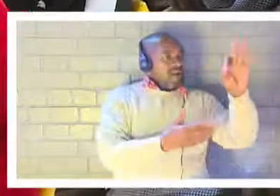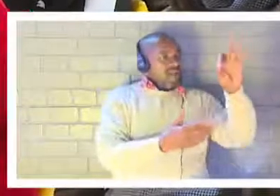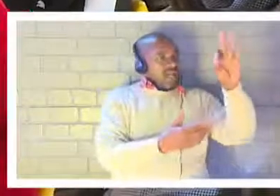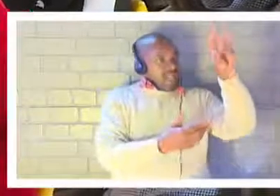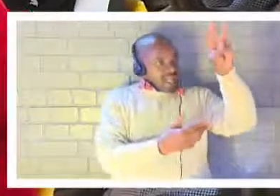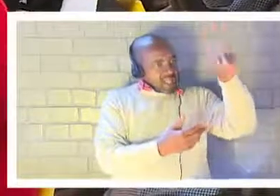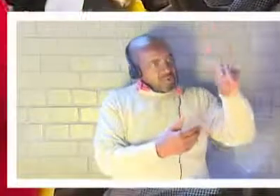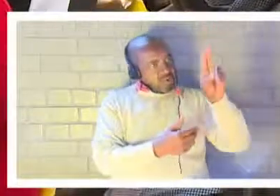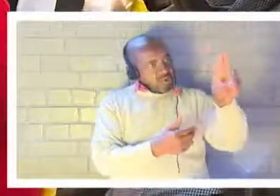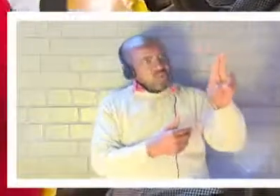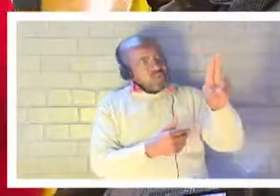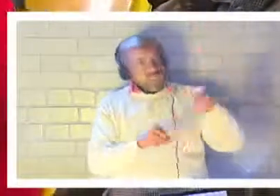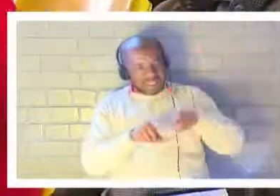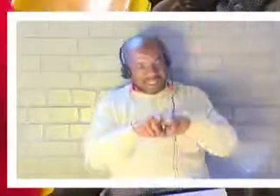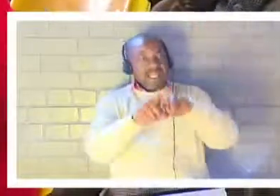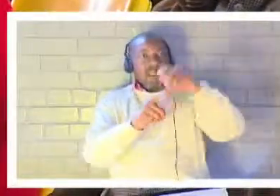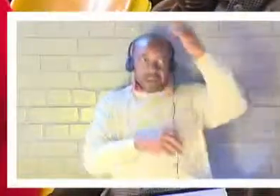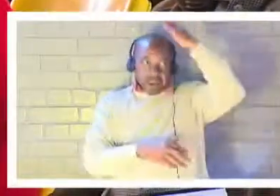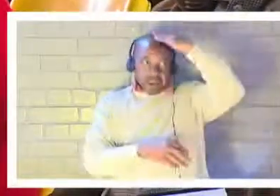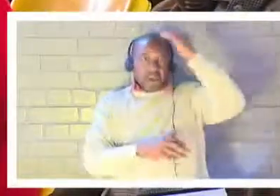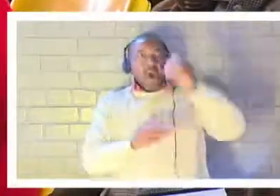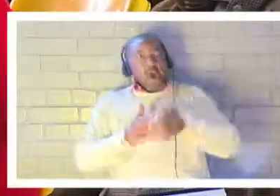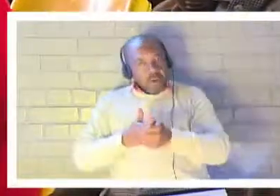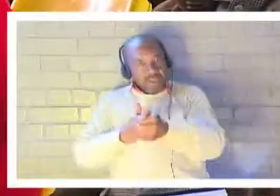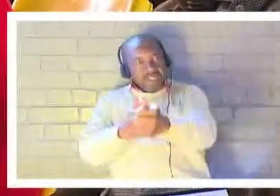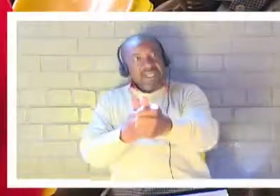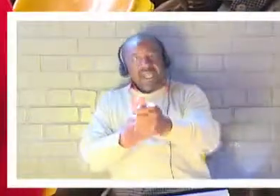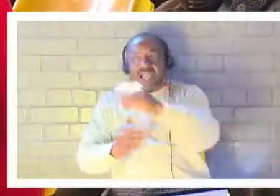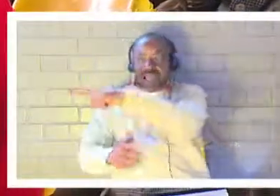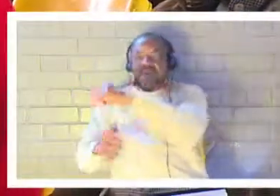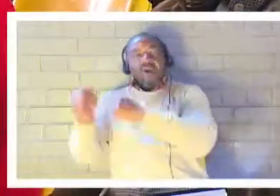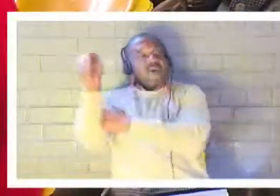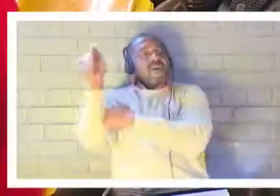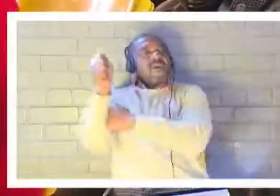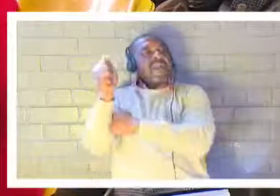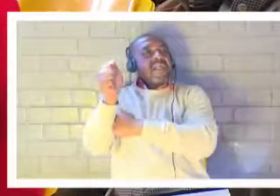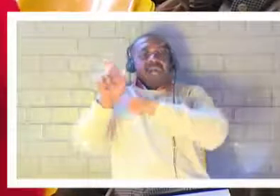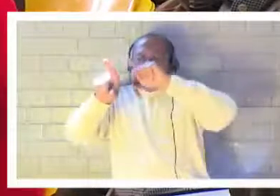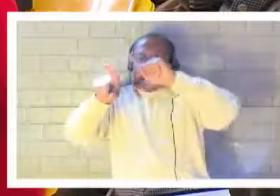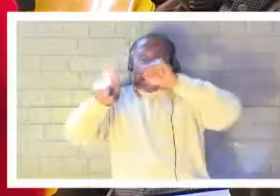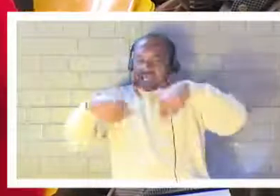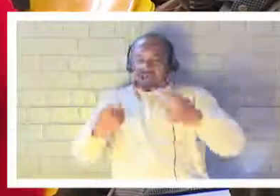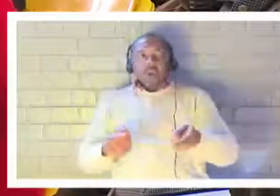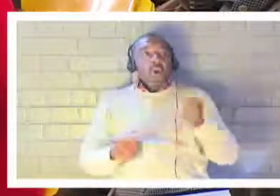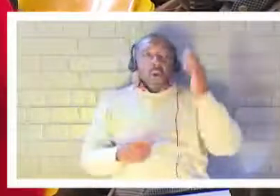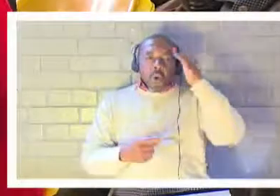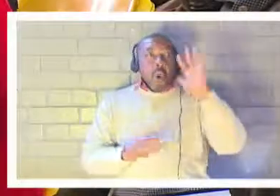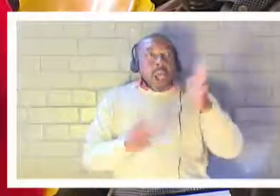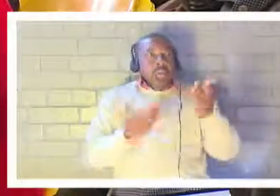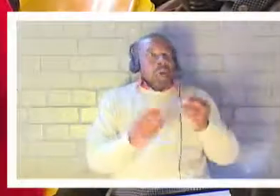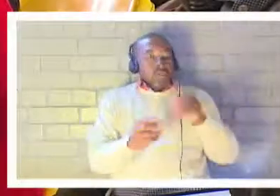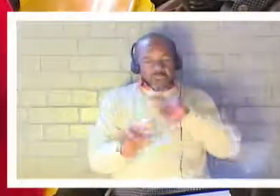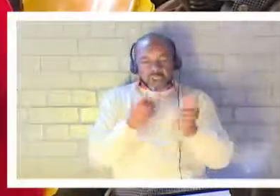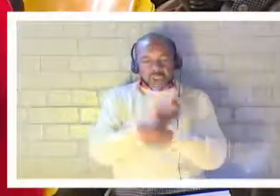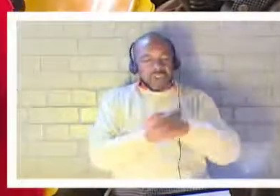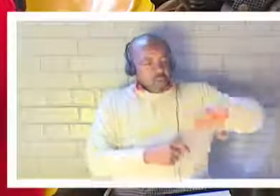the same head or the same leader of the office does not know how to change the tap himself, does not